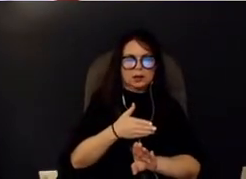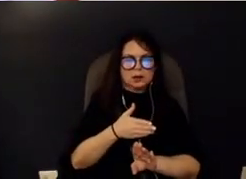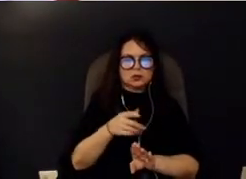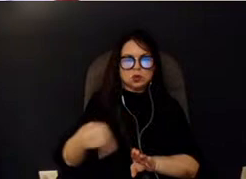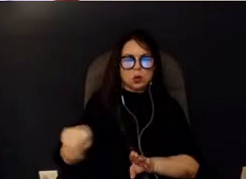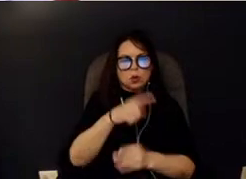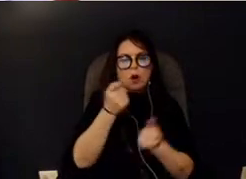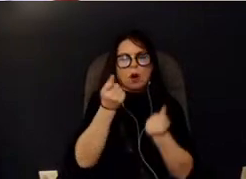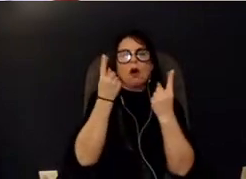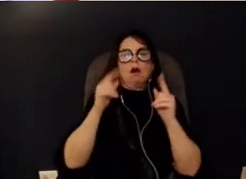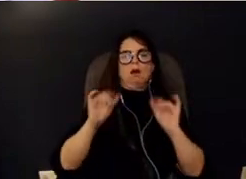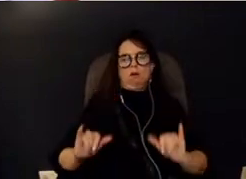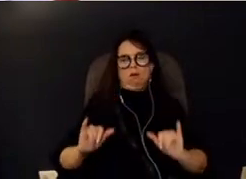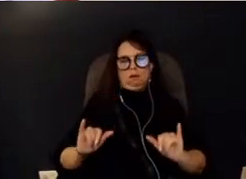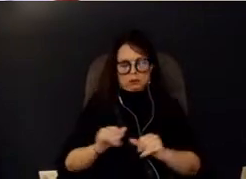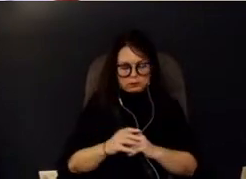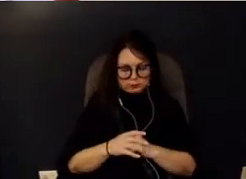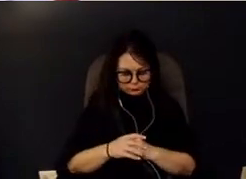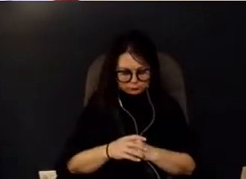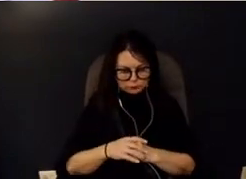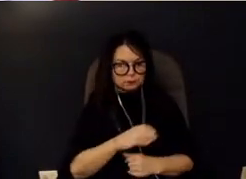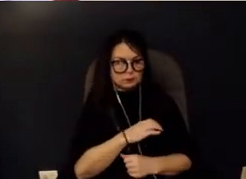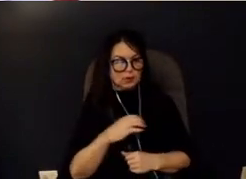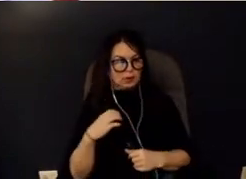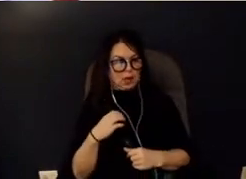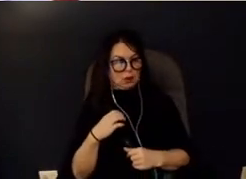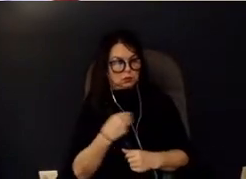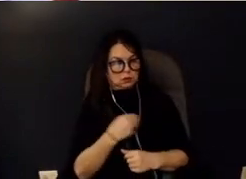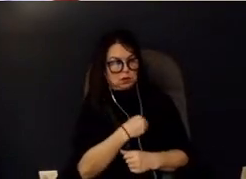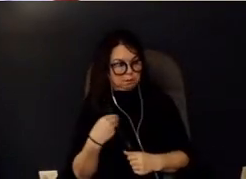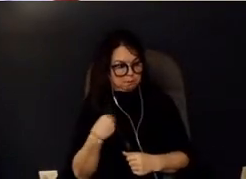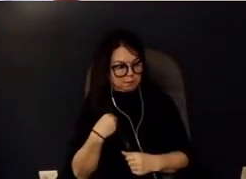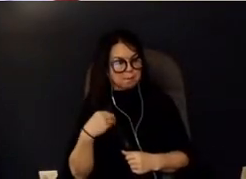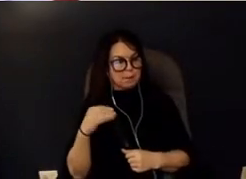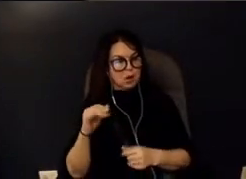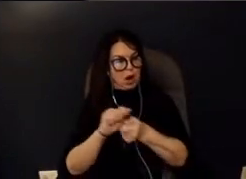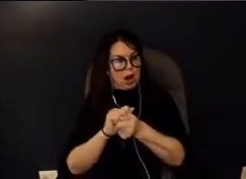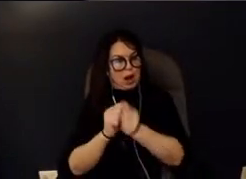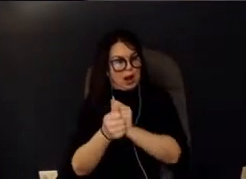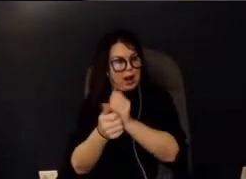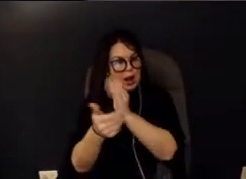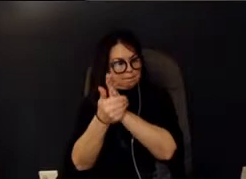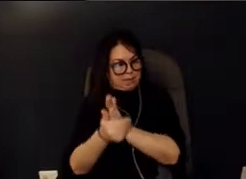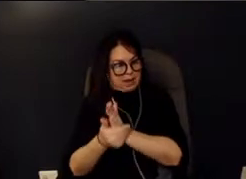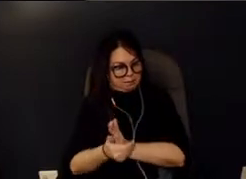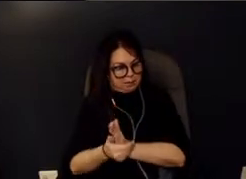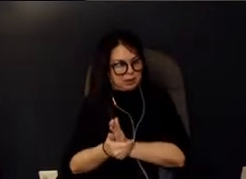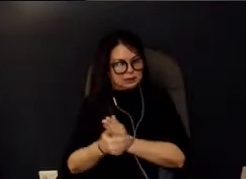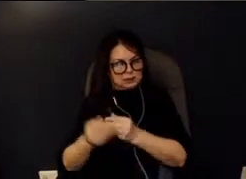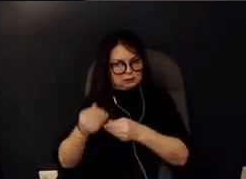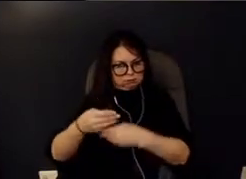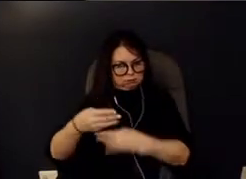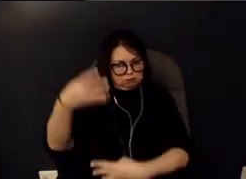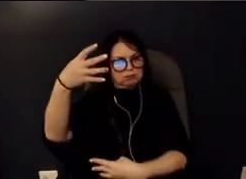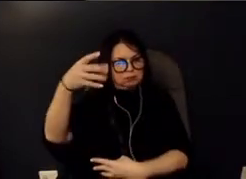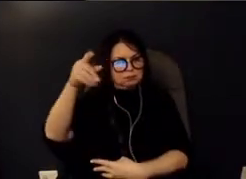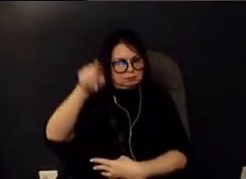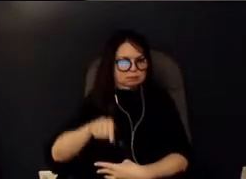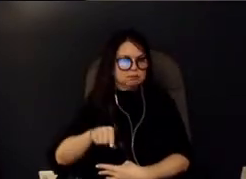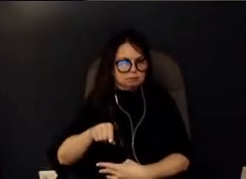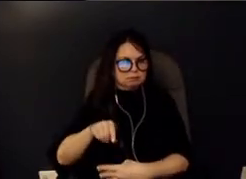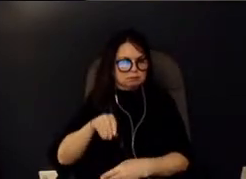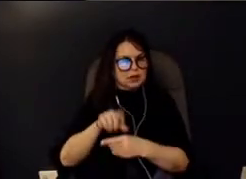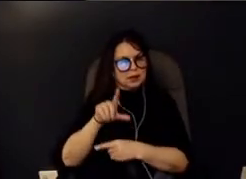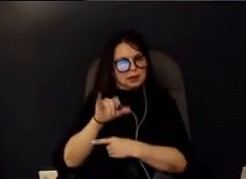Thank you, Council Member. And the amendments are listed on the public in the LIM system as well. So noted, thank you for the